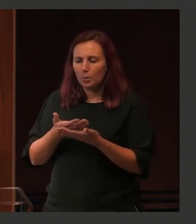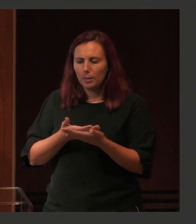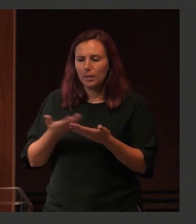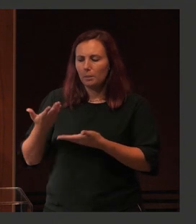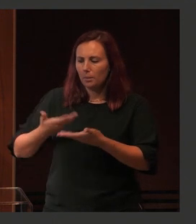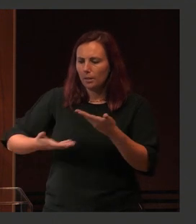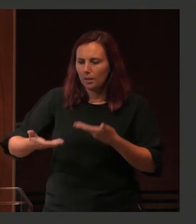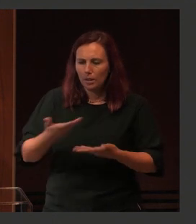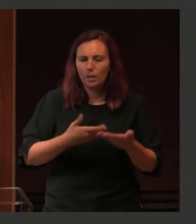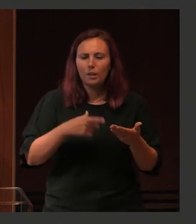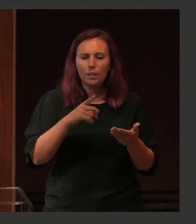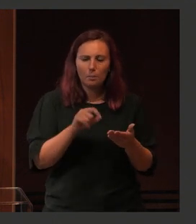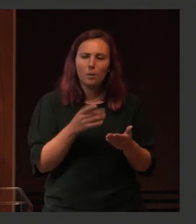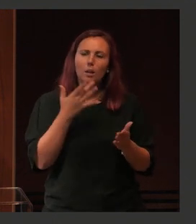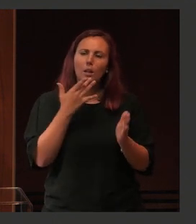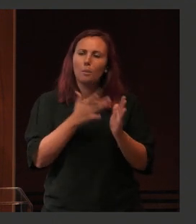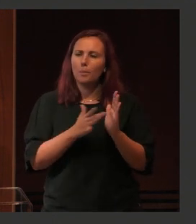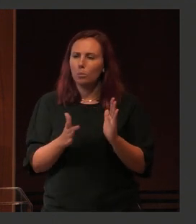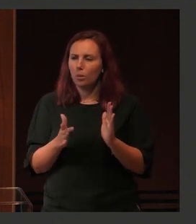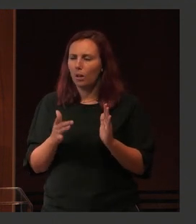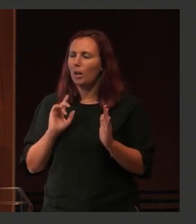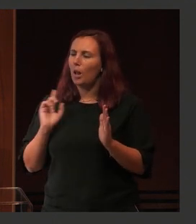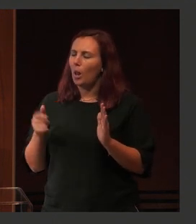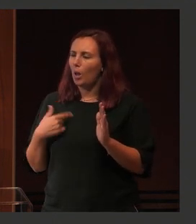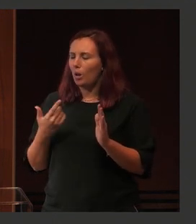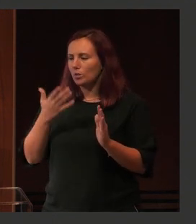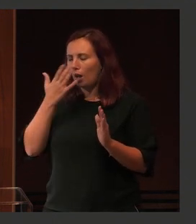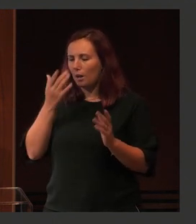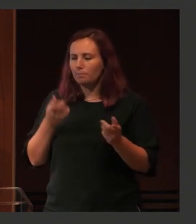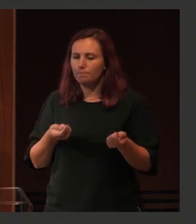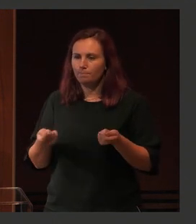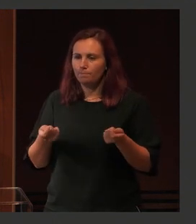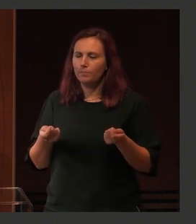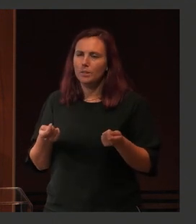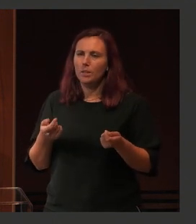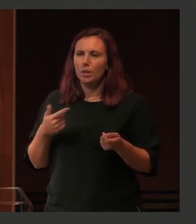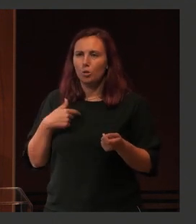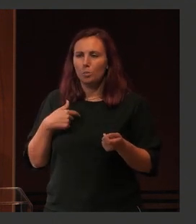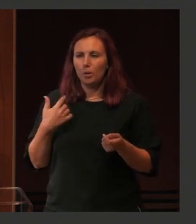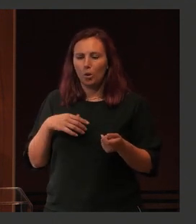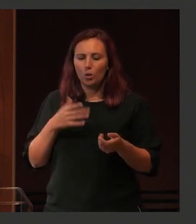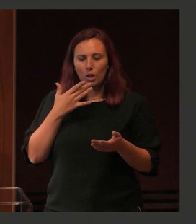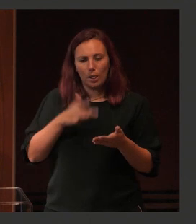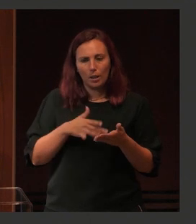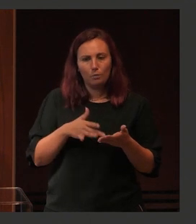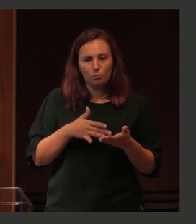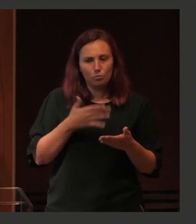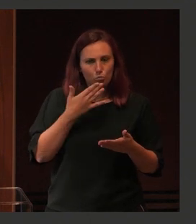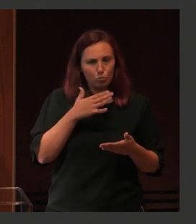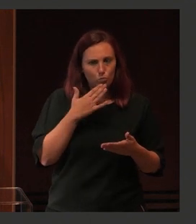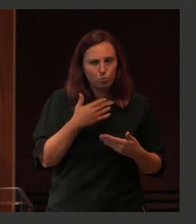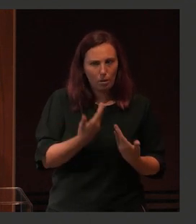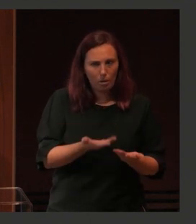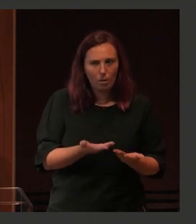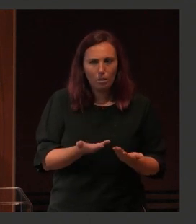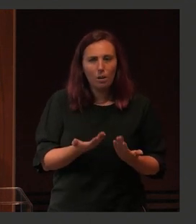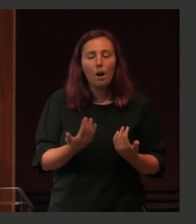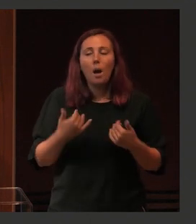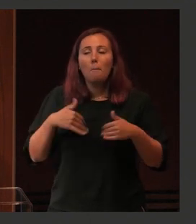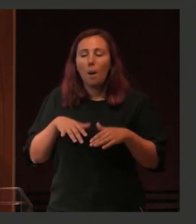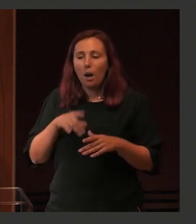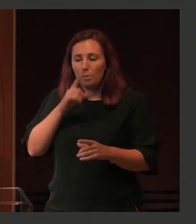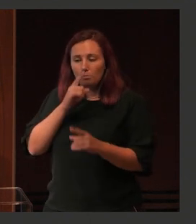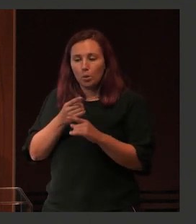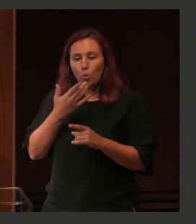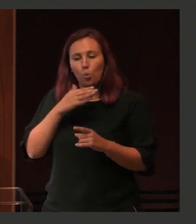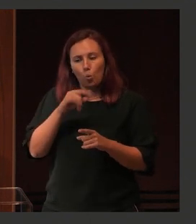big actors by sharing economy, because we are lending out books, mainly books, but we are also lending out other things.